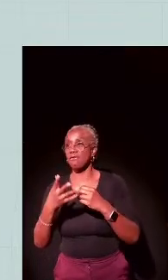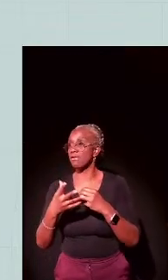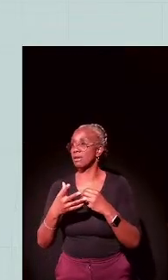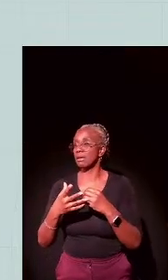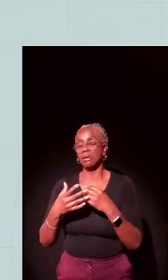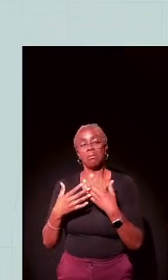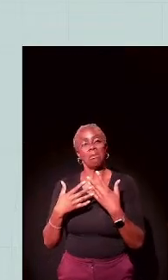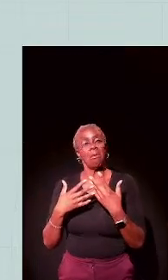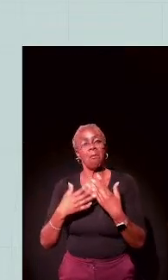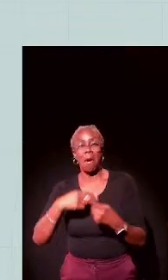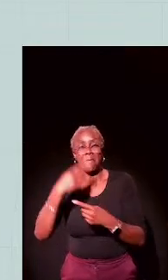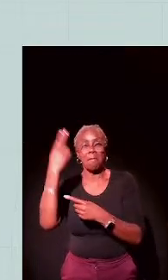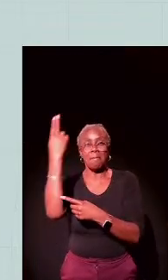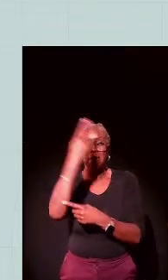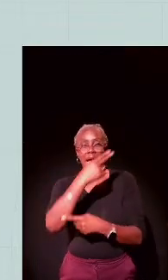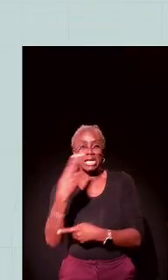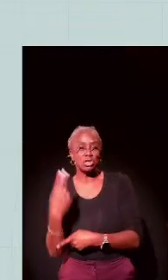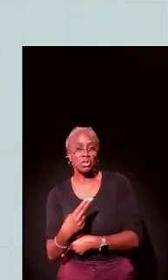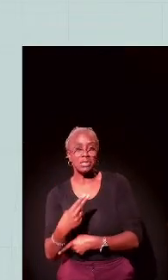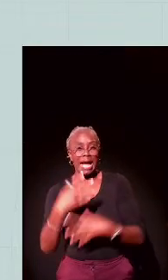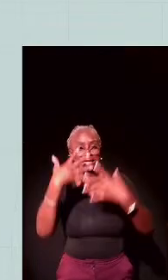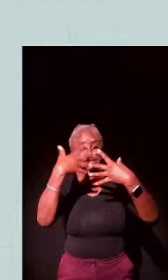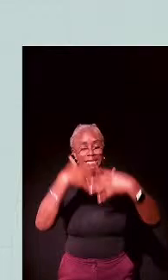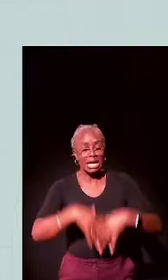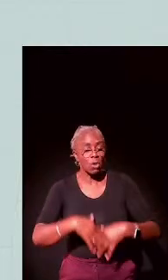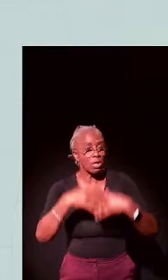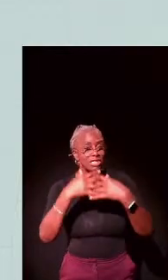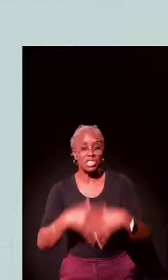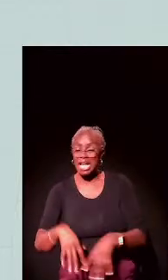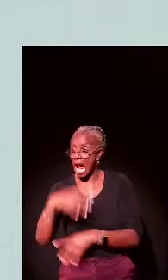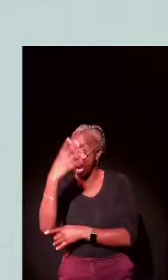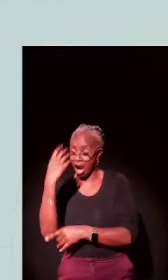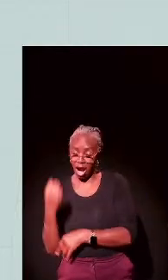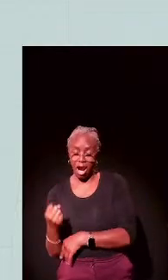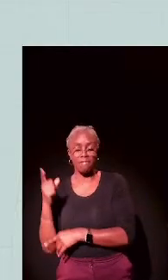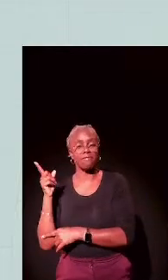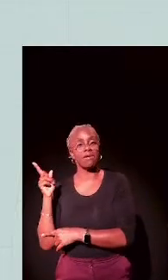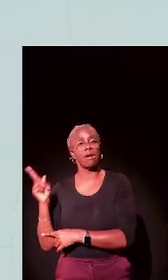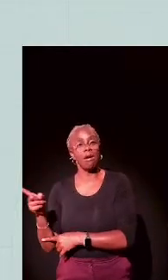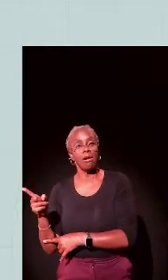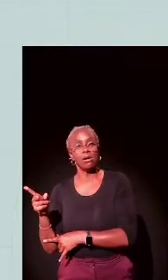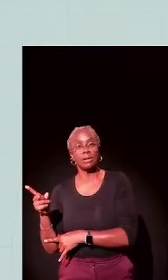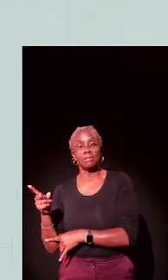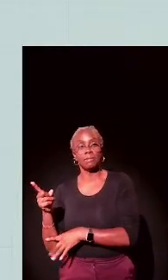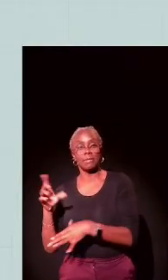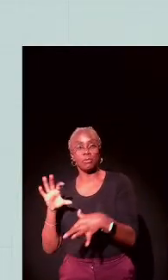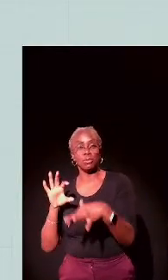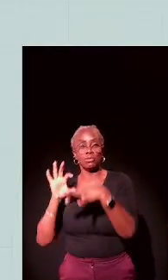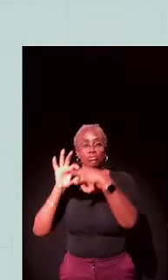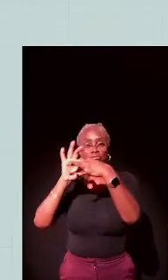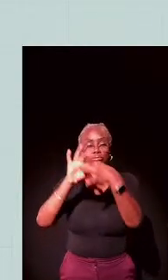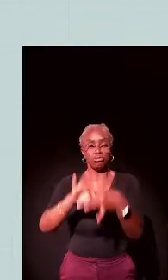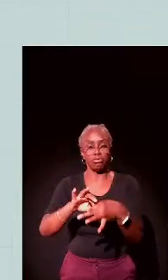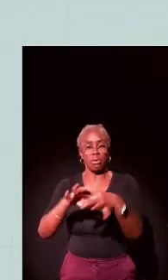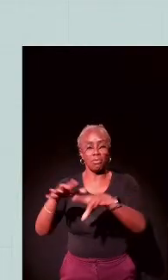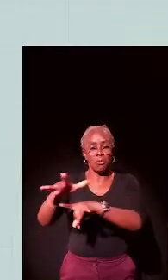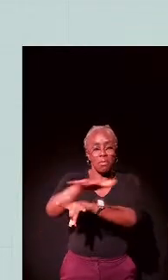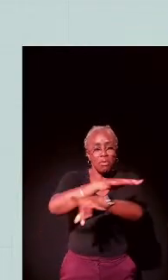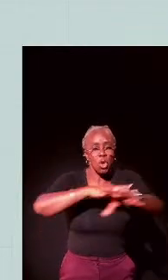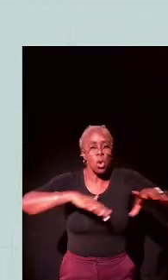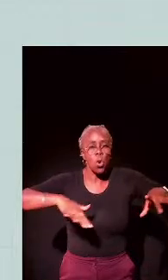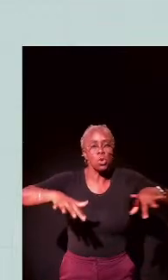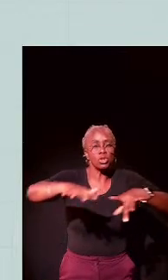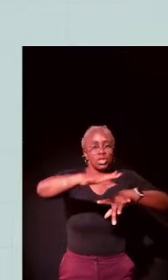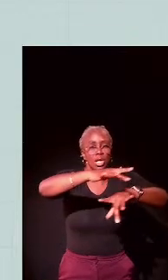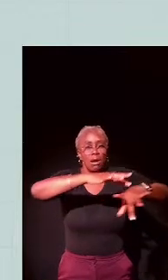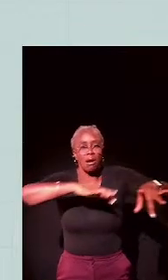looking thing is a piece of climate technology we developed to counteract stormwater pollution in urban environments,